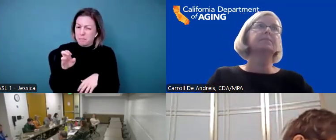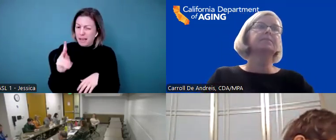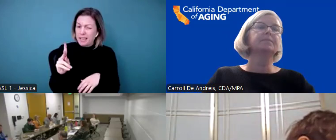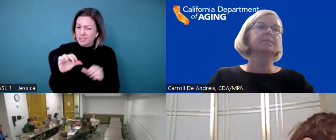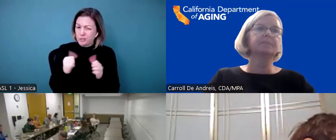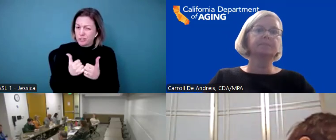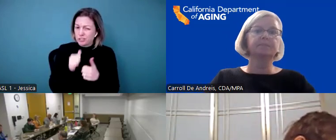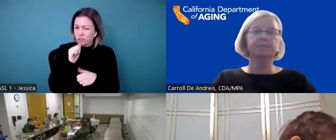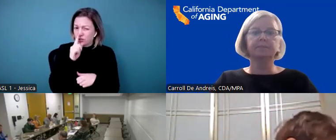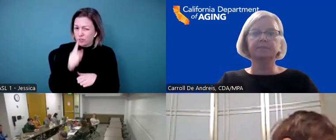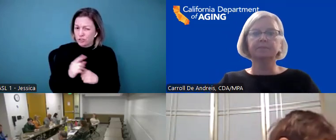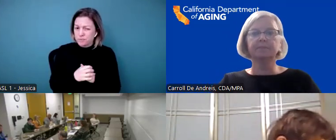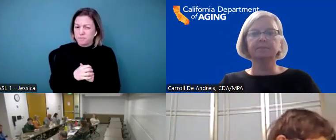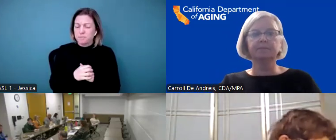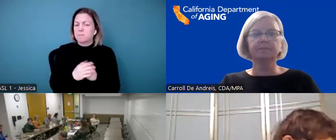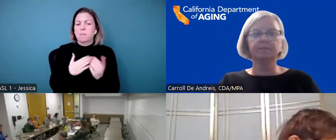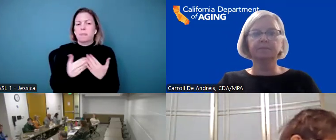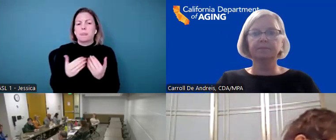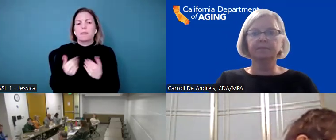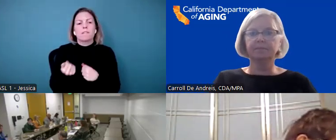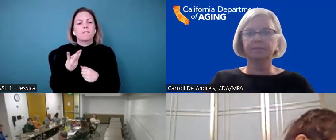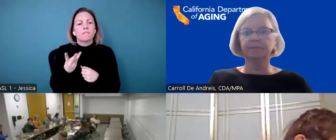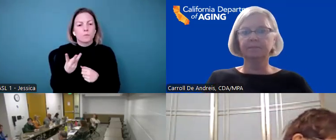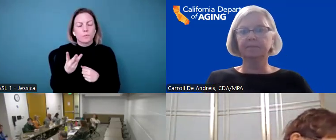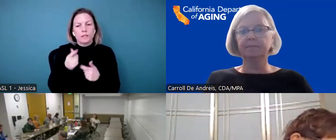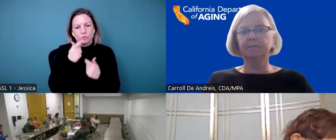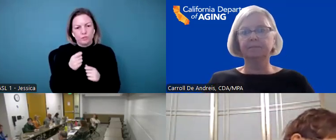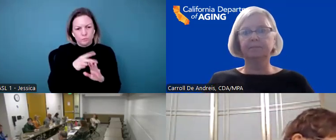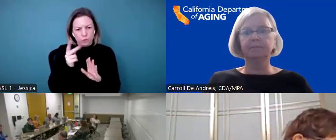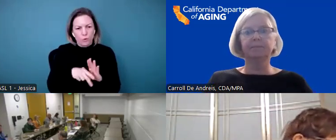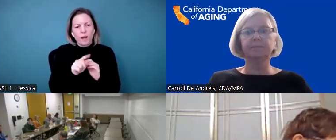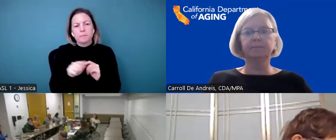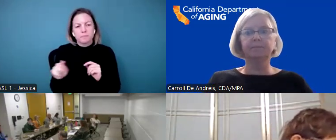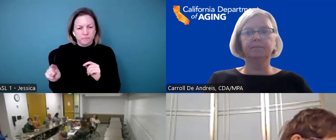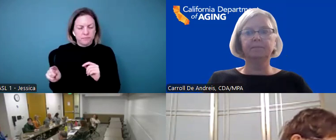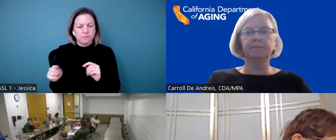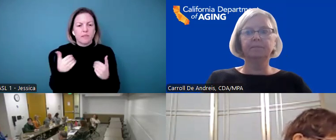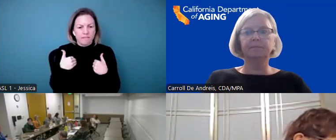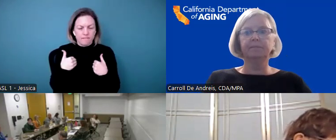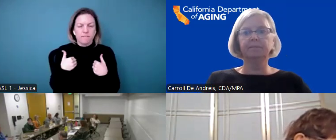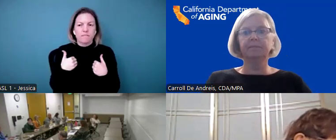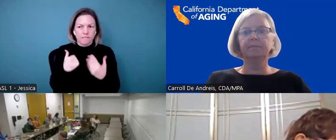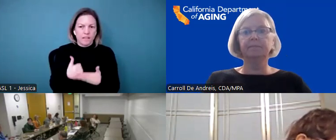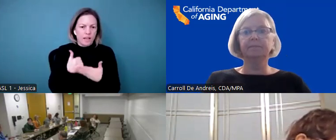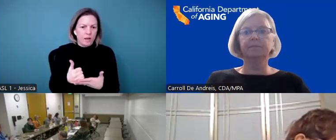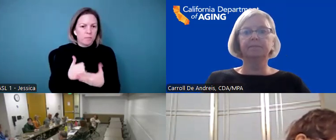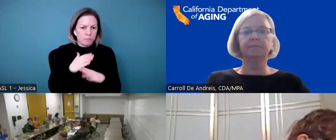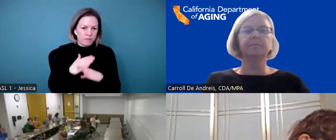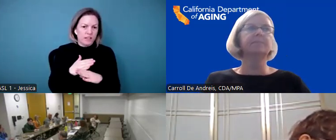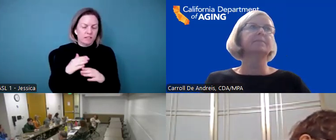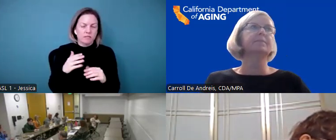exact name. Anyway, there's a couple of interesting programs that they have to try to help prevent